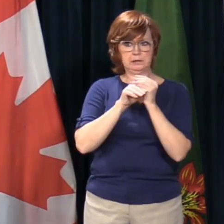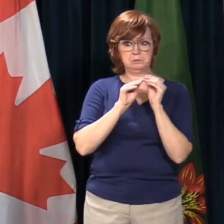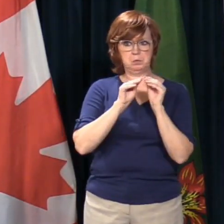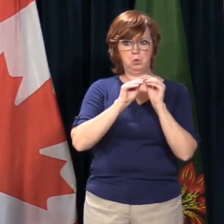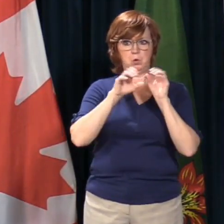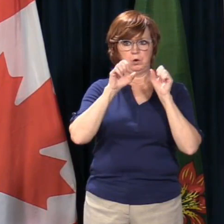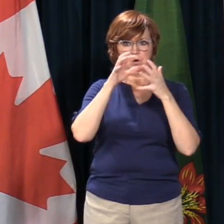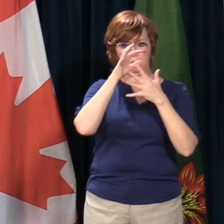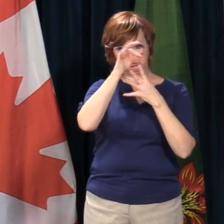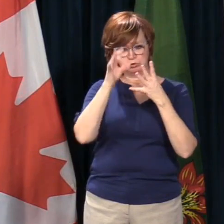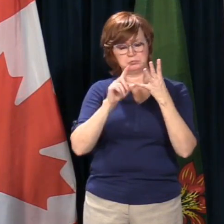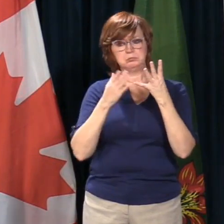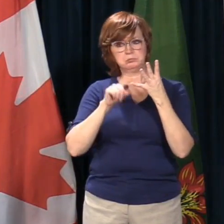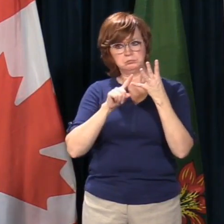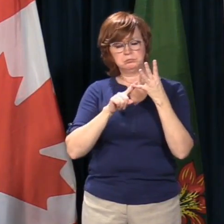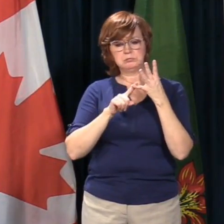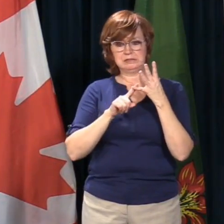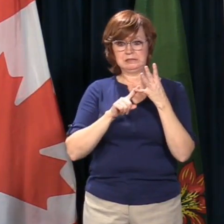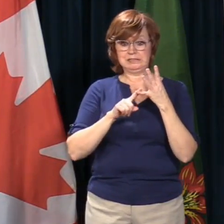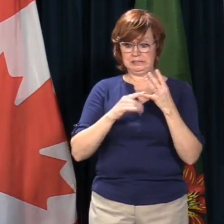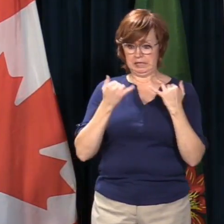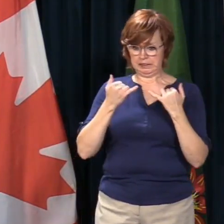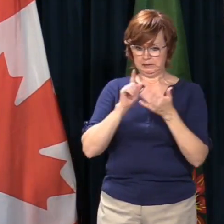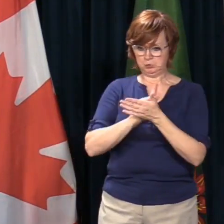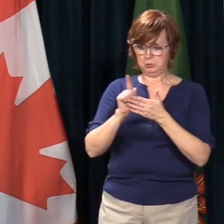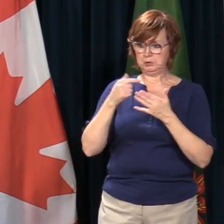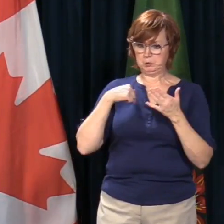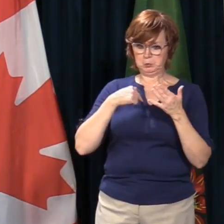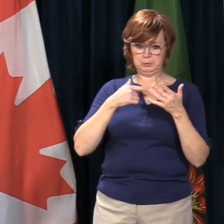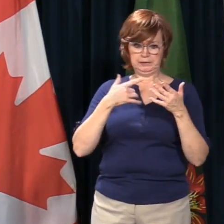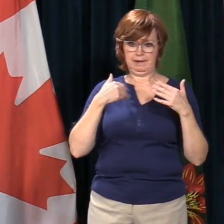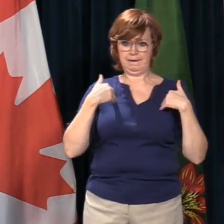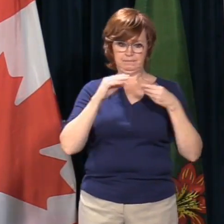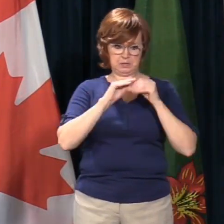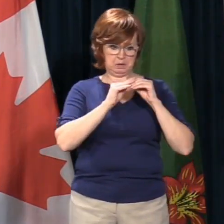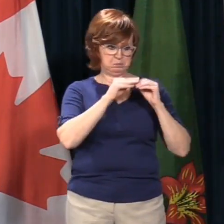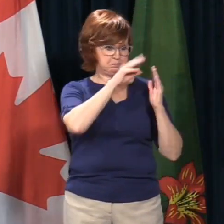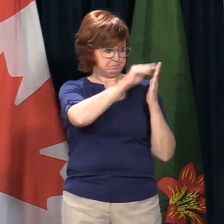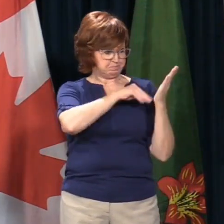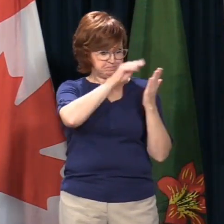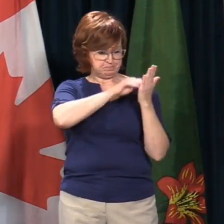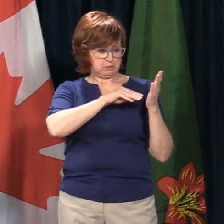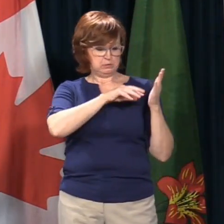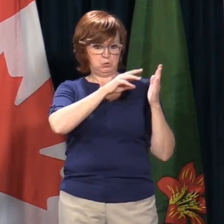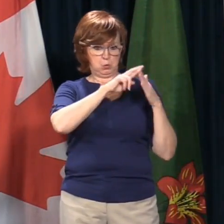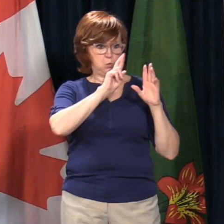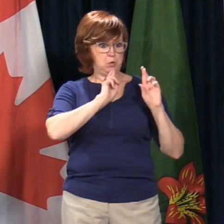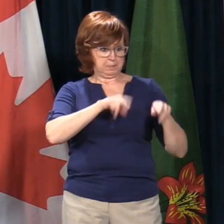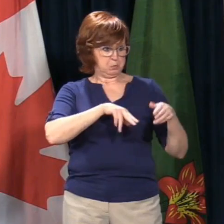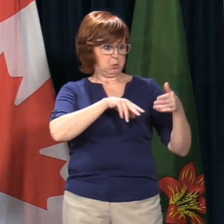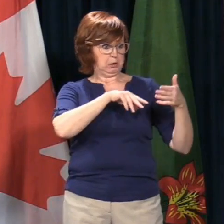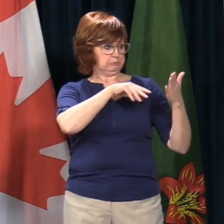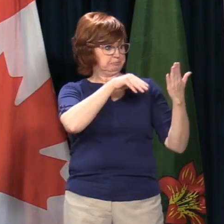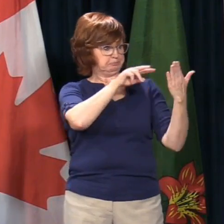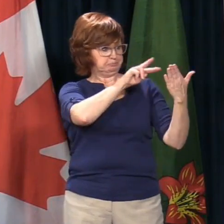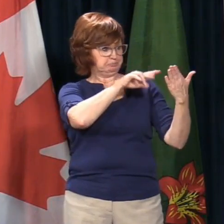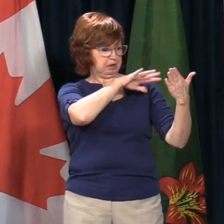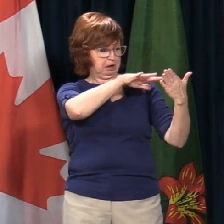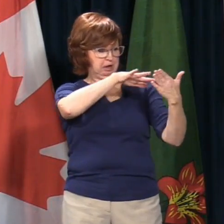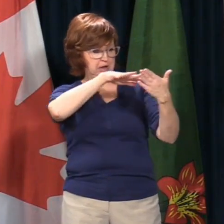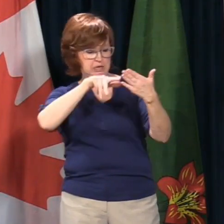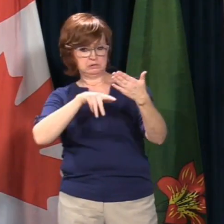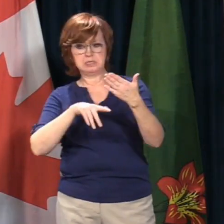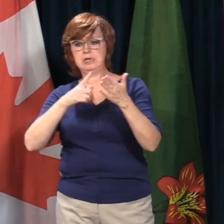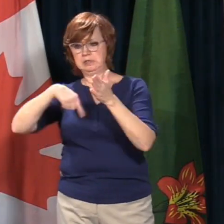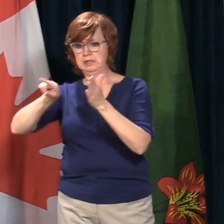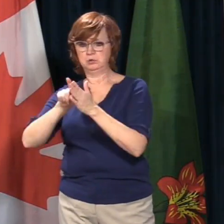this week and have sent our team back to do some more work so that we can use the models